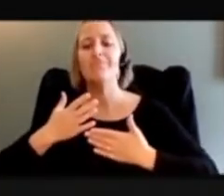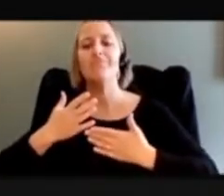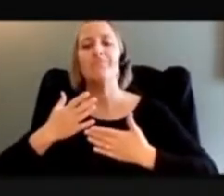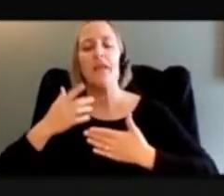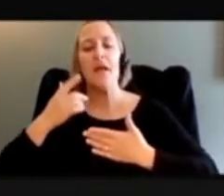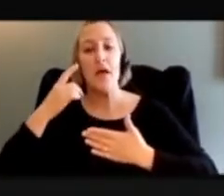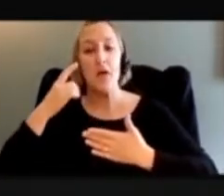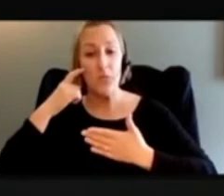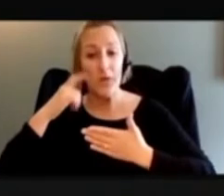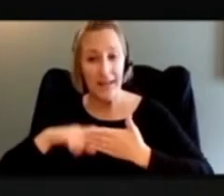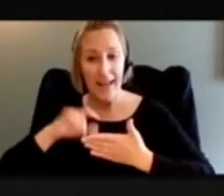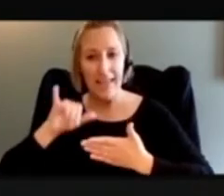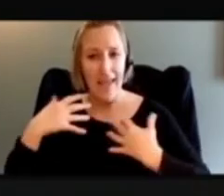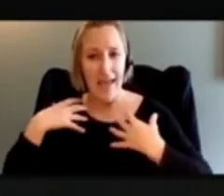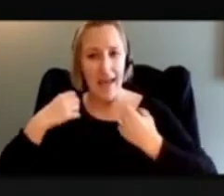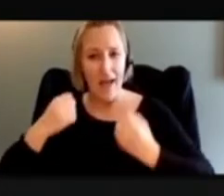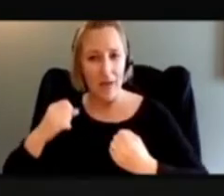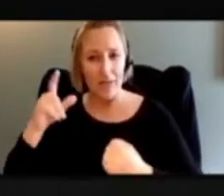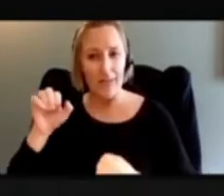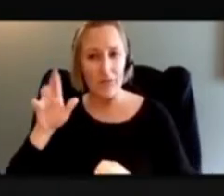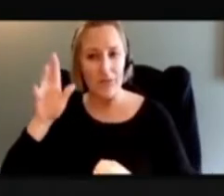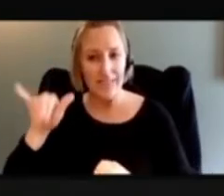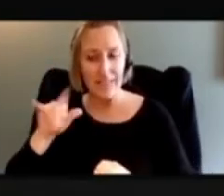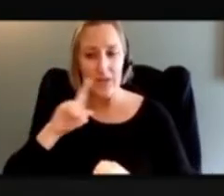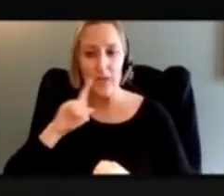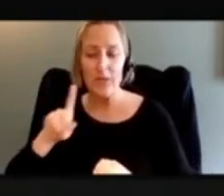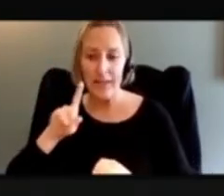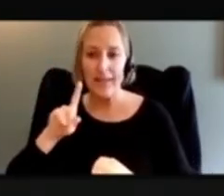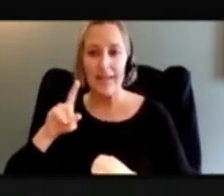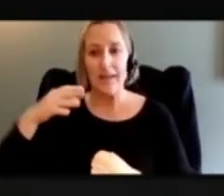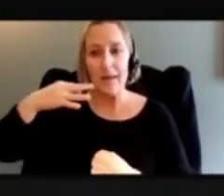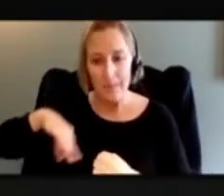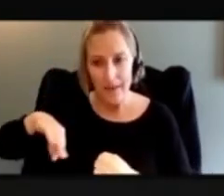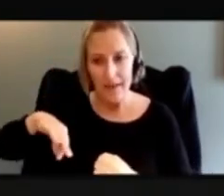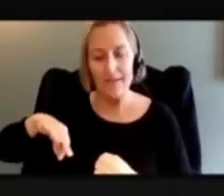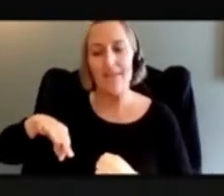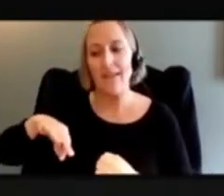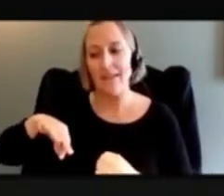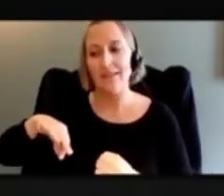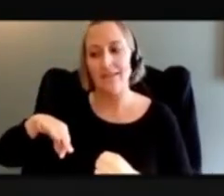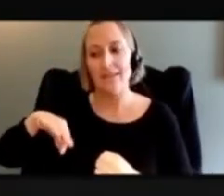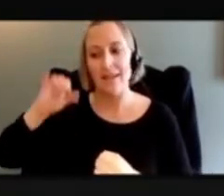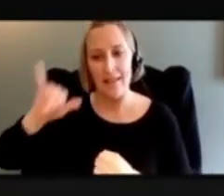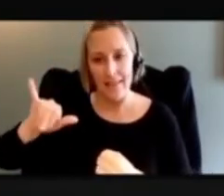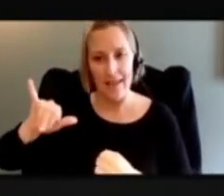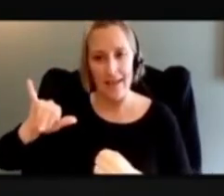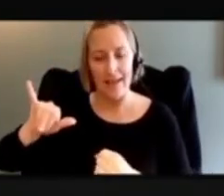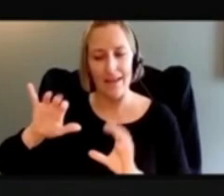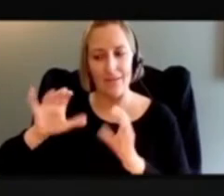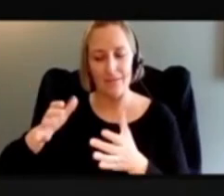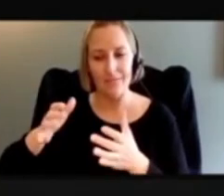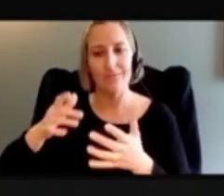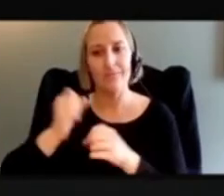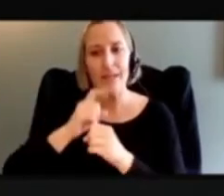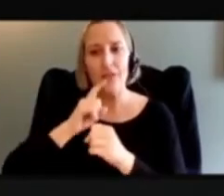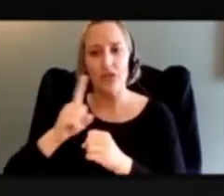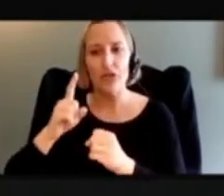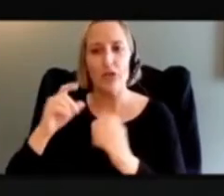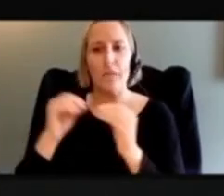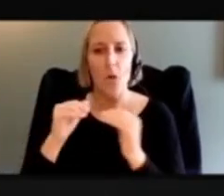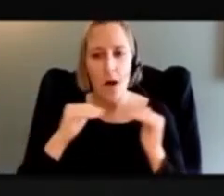making a tremendous contribution to notions of equality and equity. The idea that we focus on